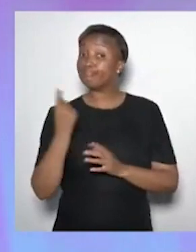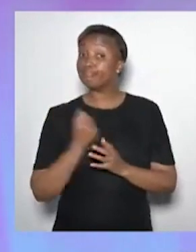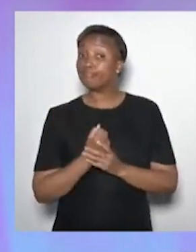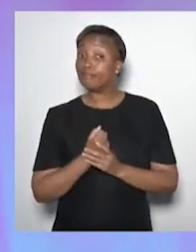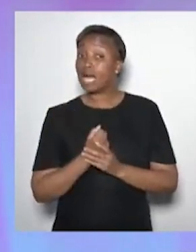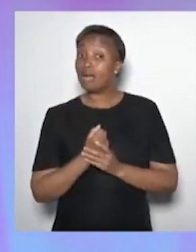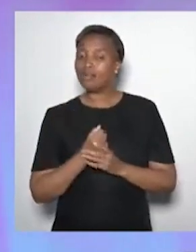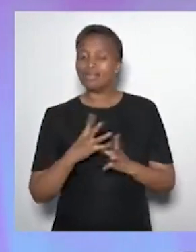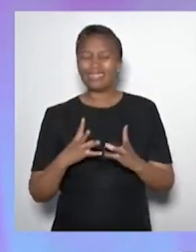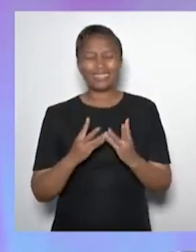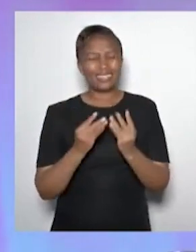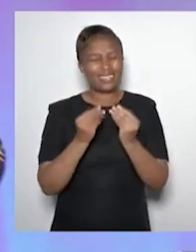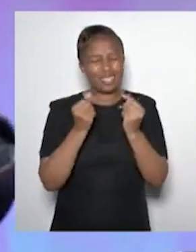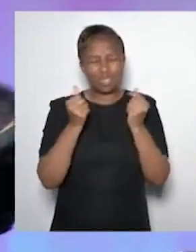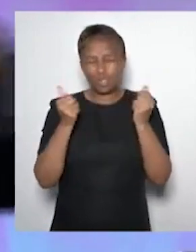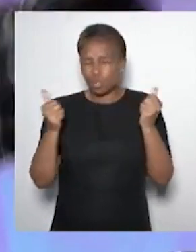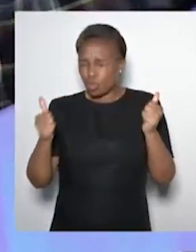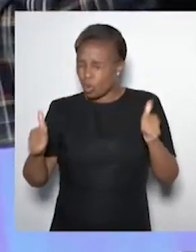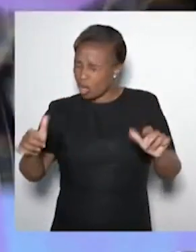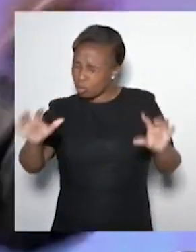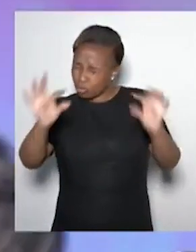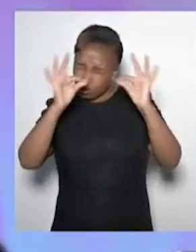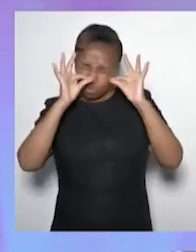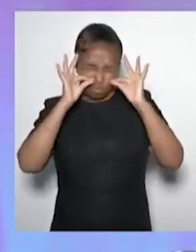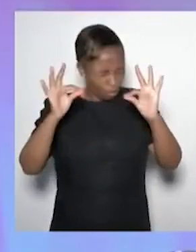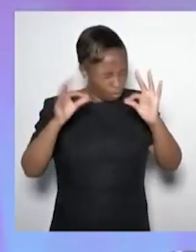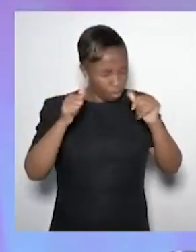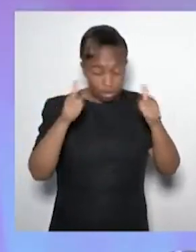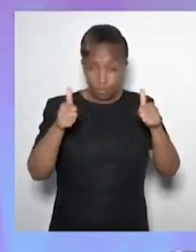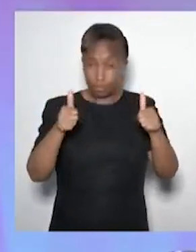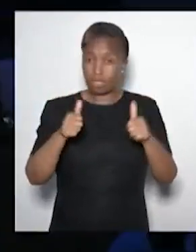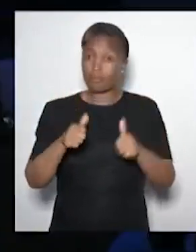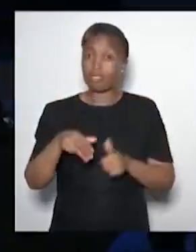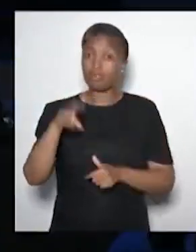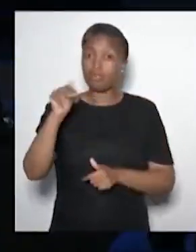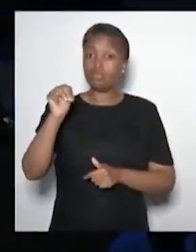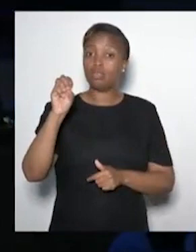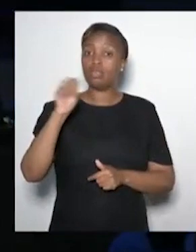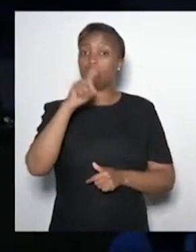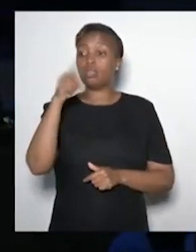the soil is so rich, and Mozambique.